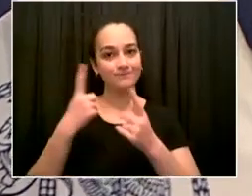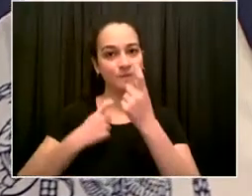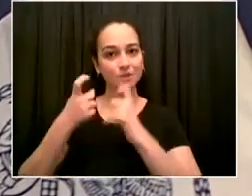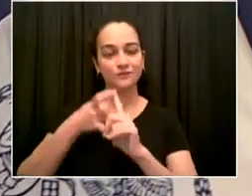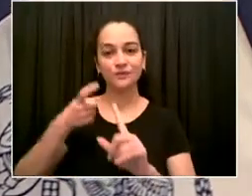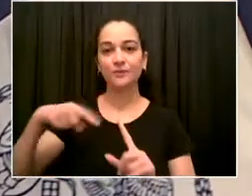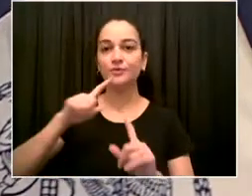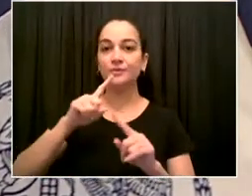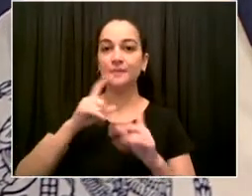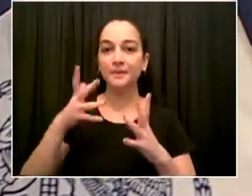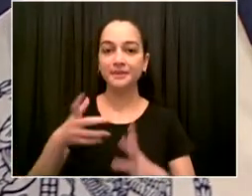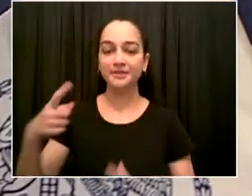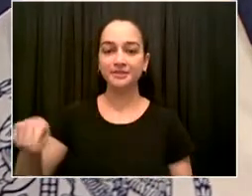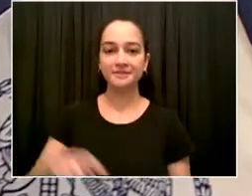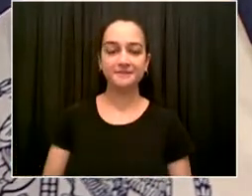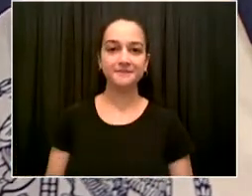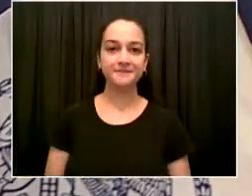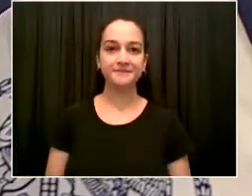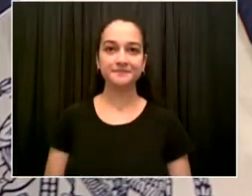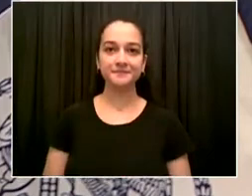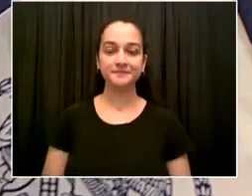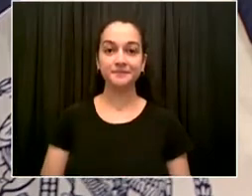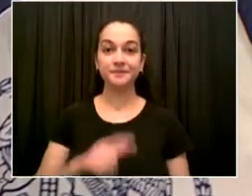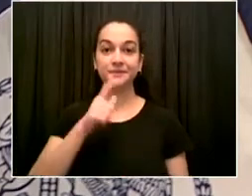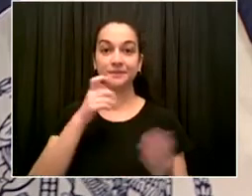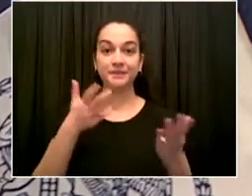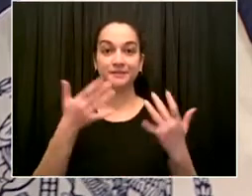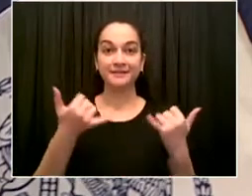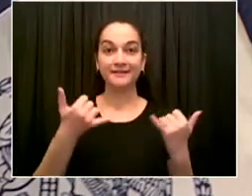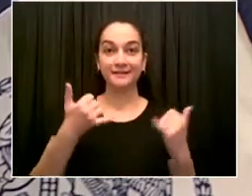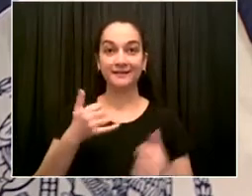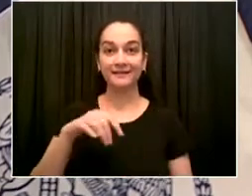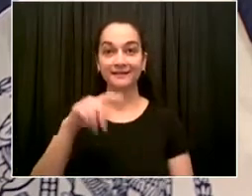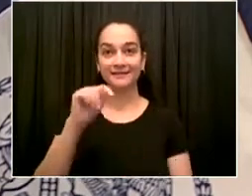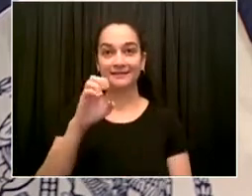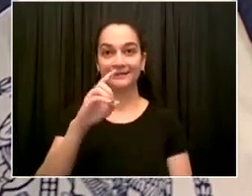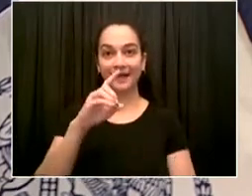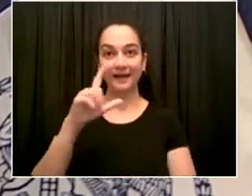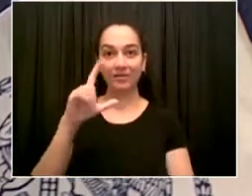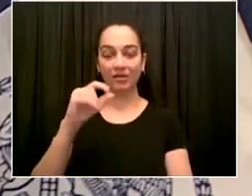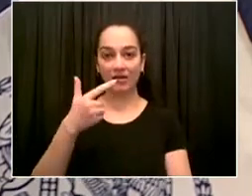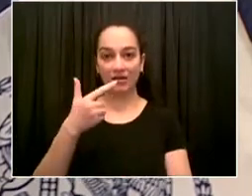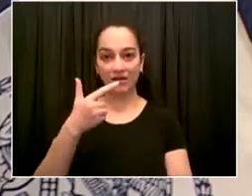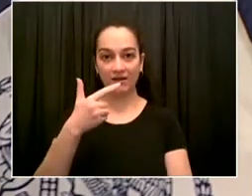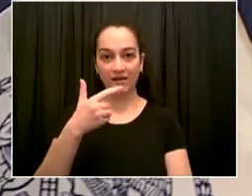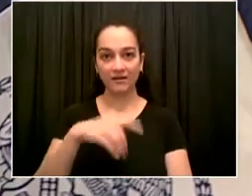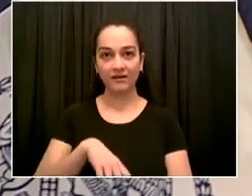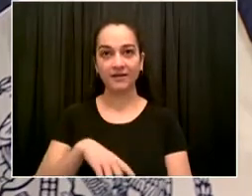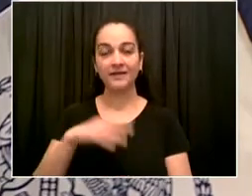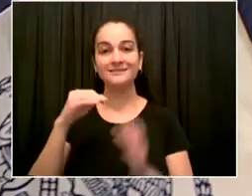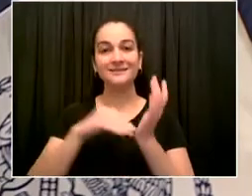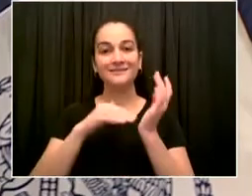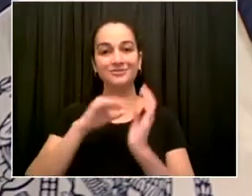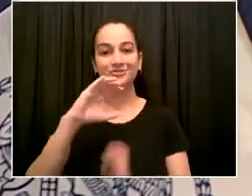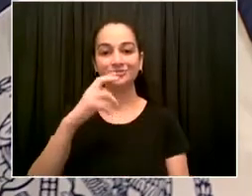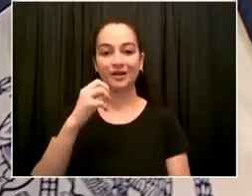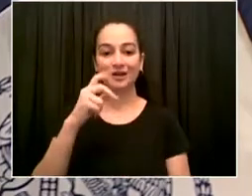Trace Corps, and Health Commissioner Dr. Dave Choksi. Our first question for today goes to James Ford from PIX 11.